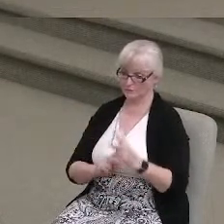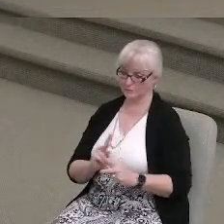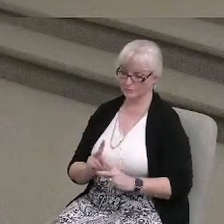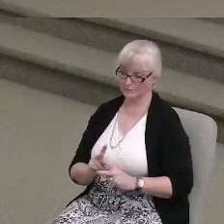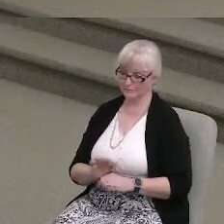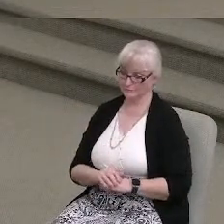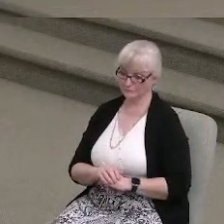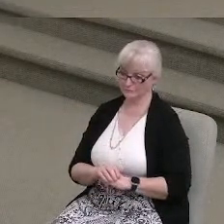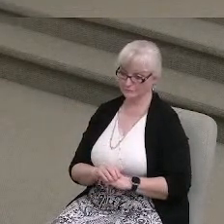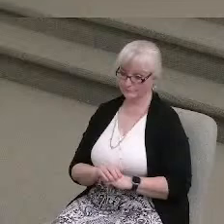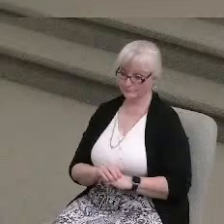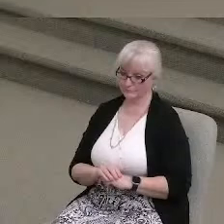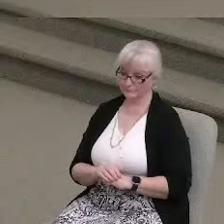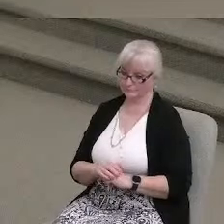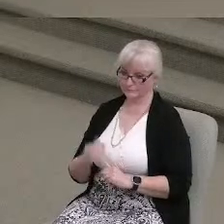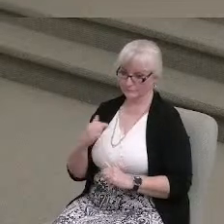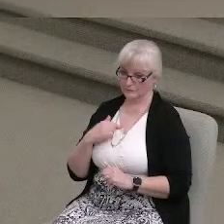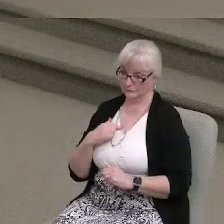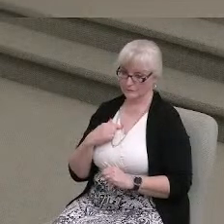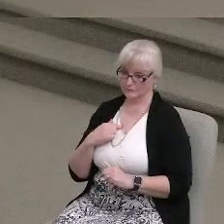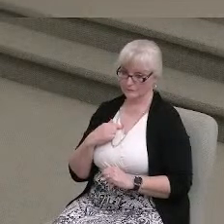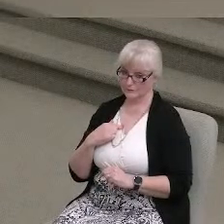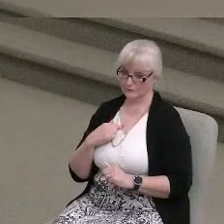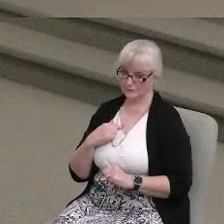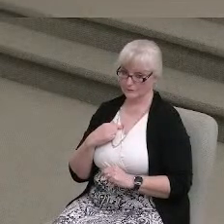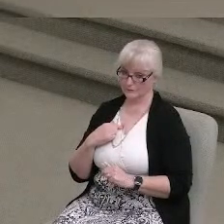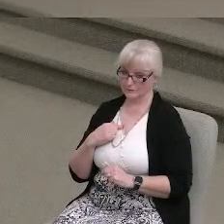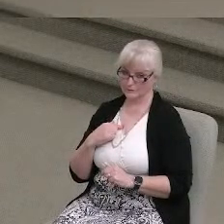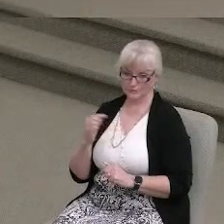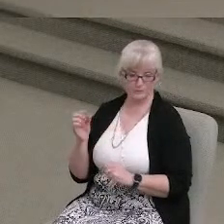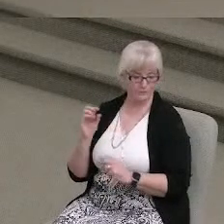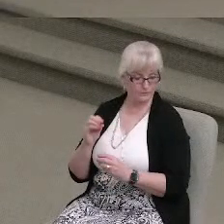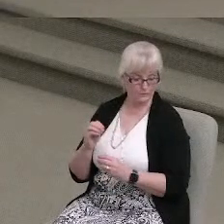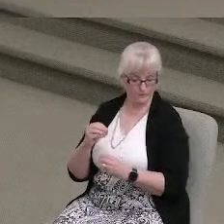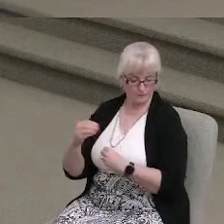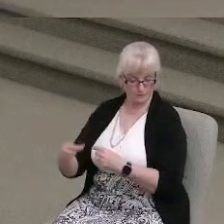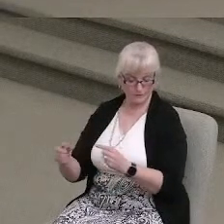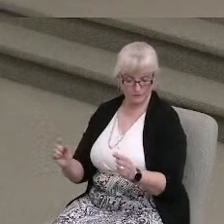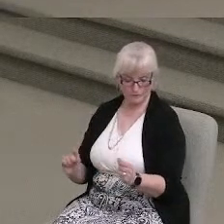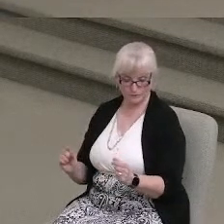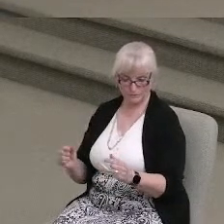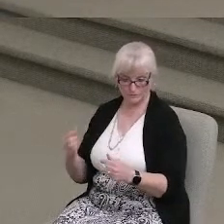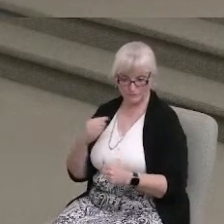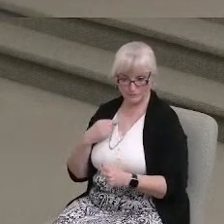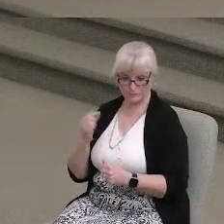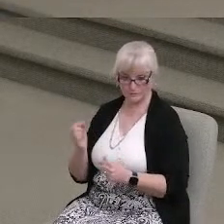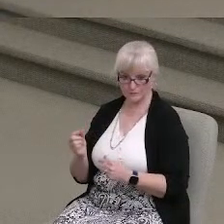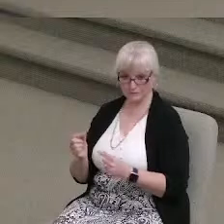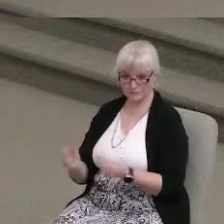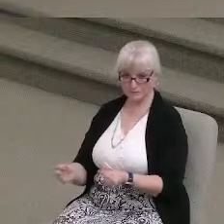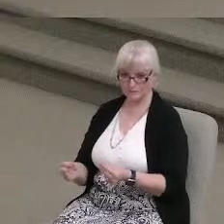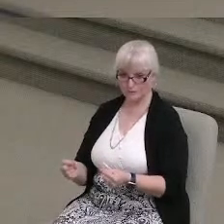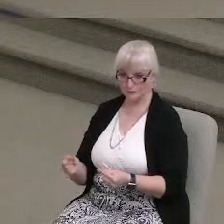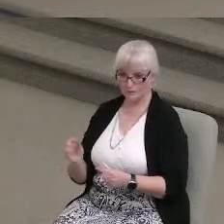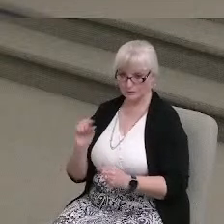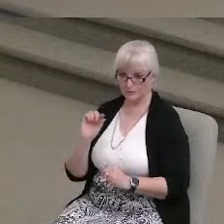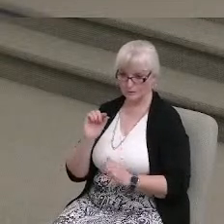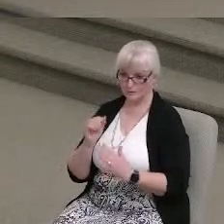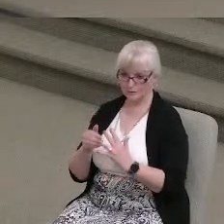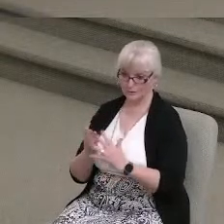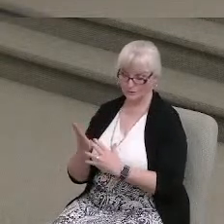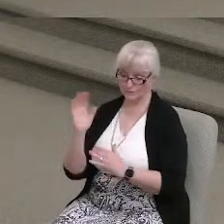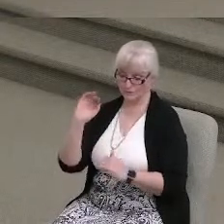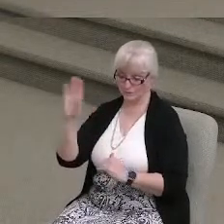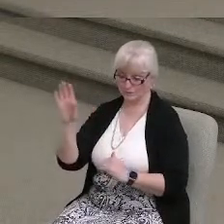walk forward in a way that shows people your mercy, grace, and love, and use every gift you